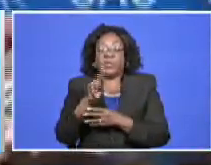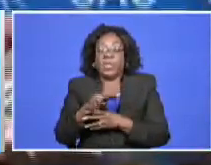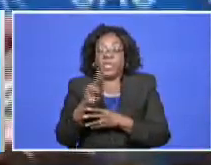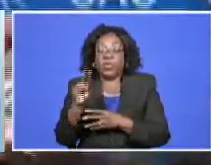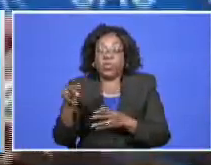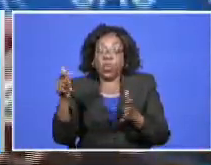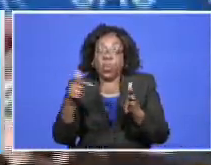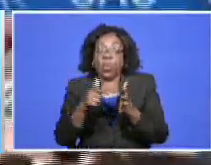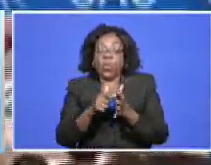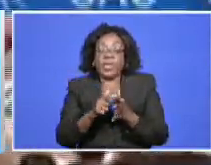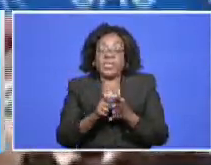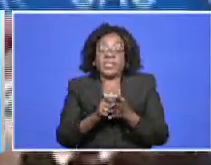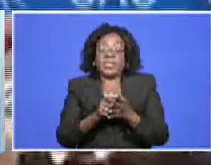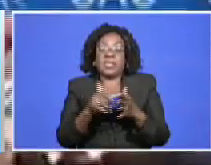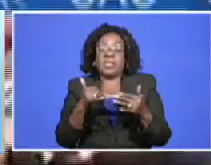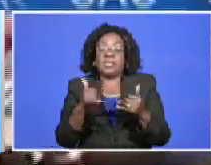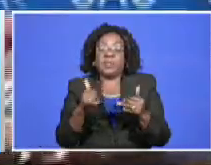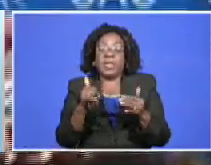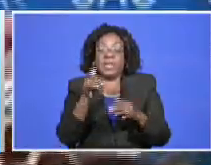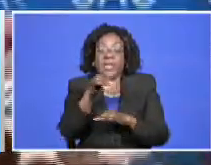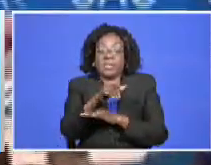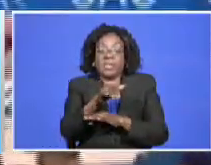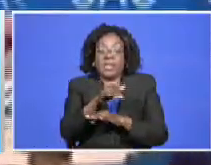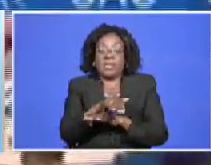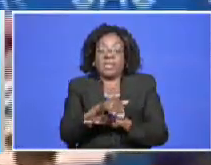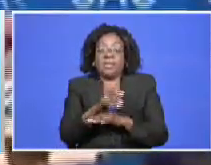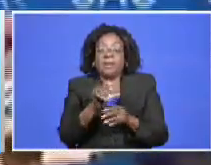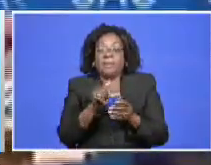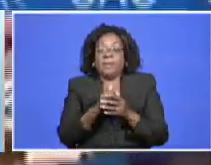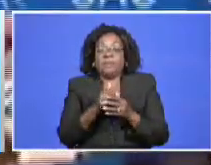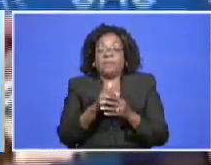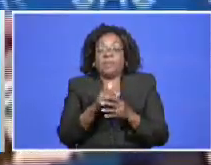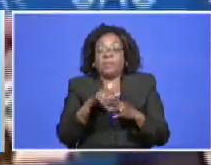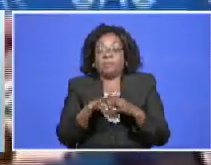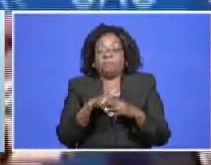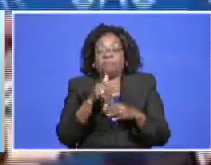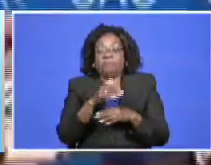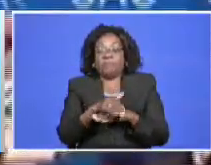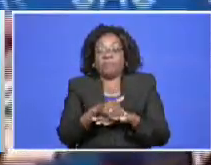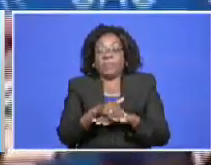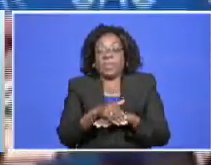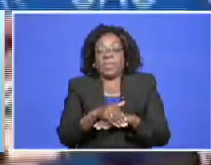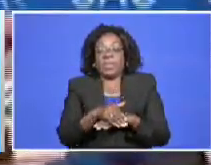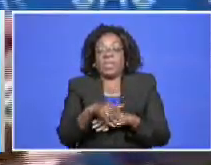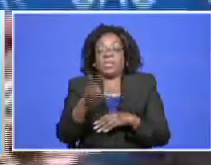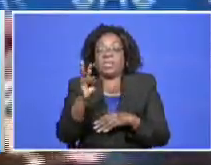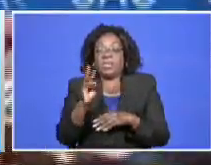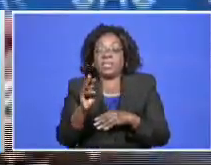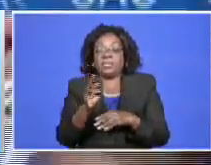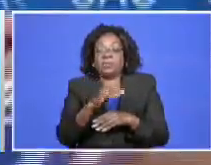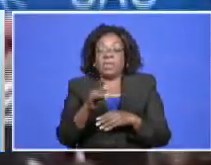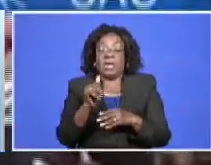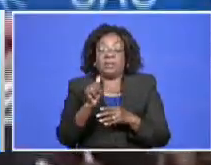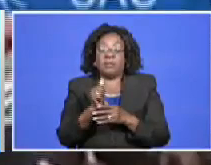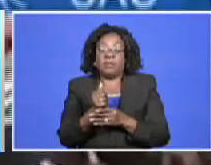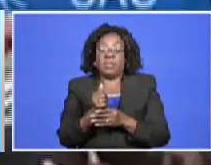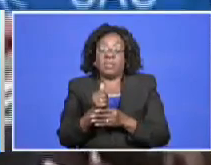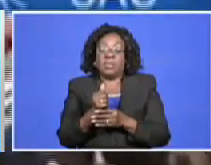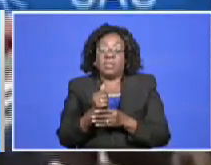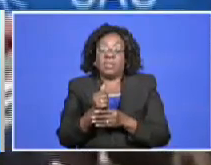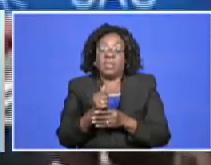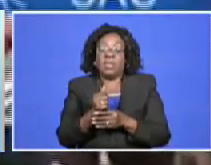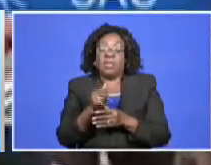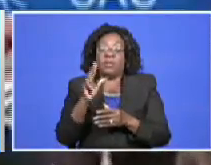playoff hopes alive. Hield contributing 22 points, going 8 of 14 from the field and 6 of 9 from 3, along with